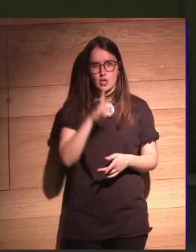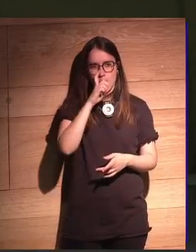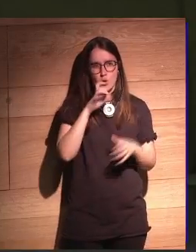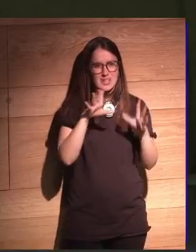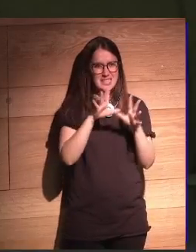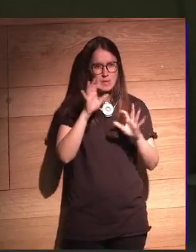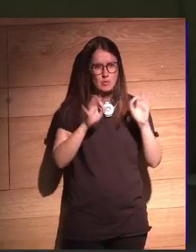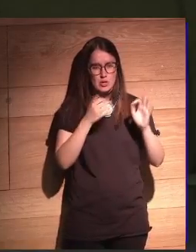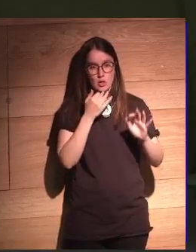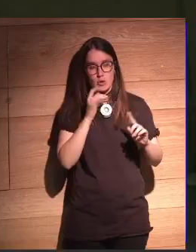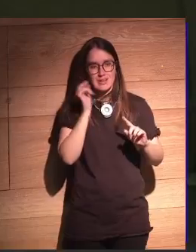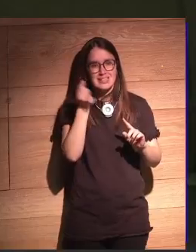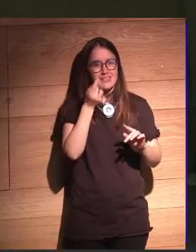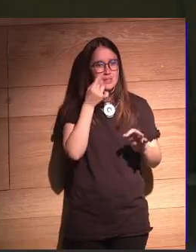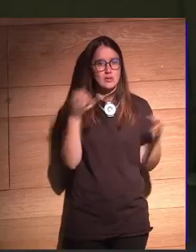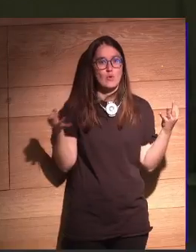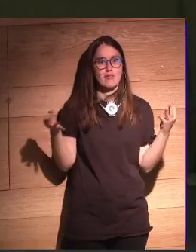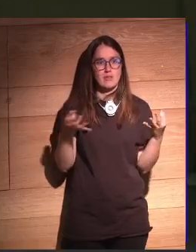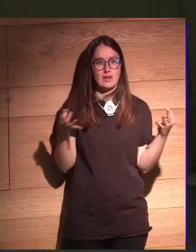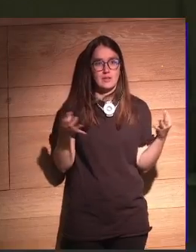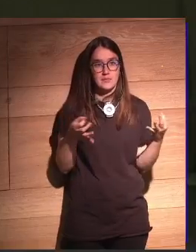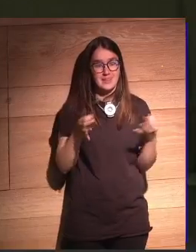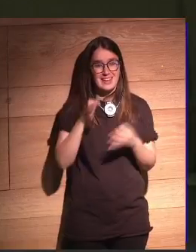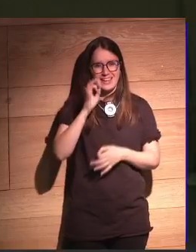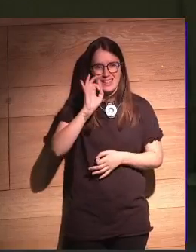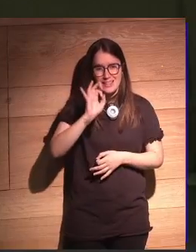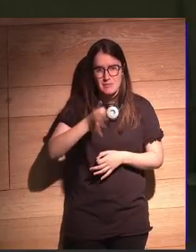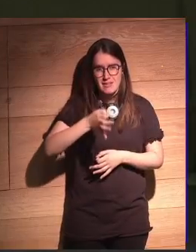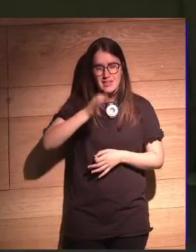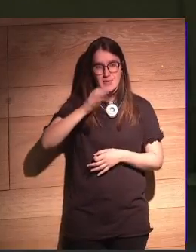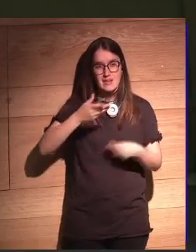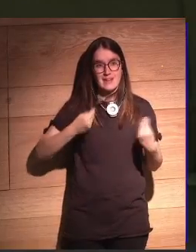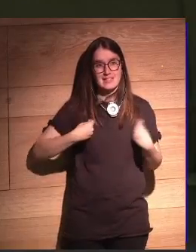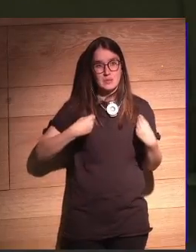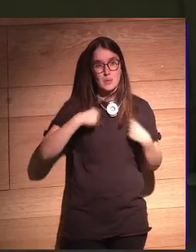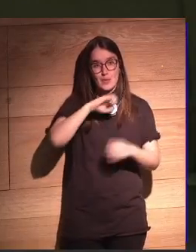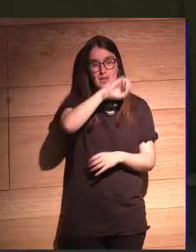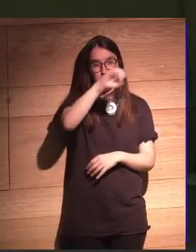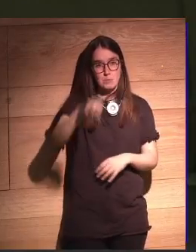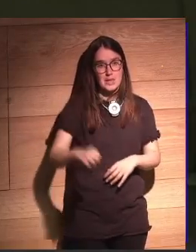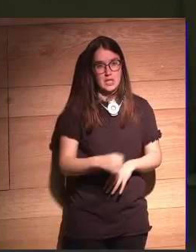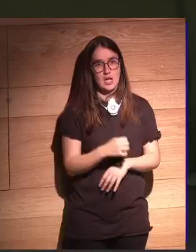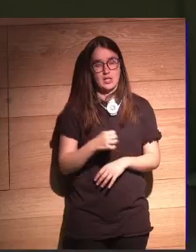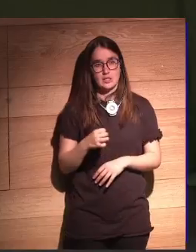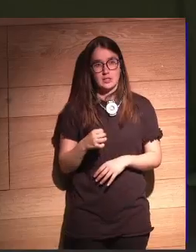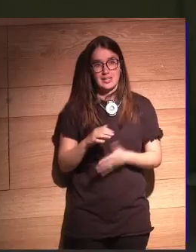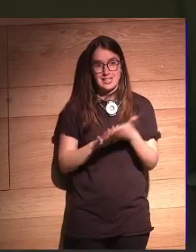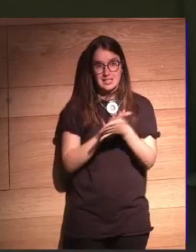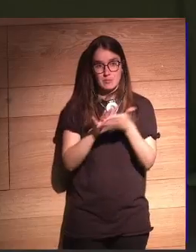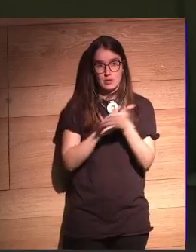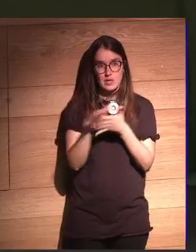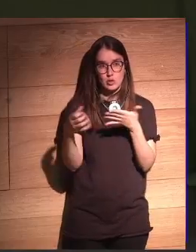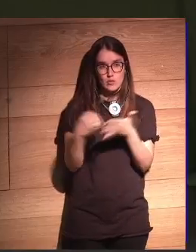figures. They were maybe around 10% of the houses in 2011, but what they